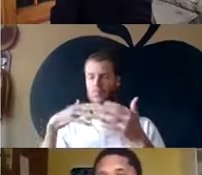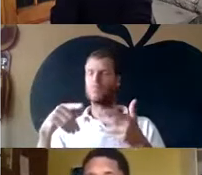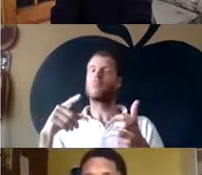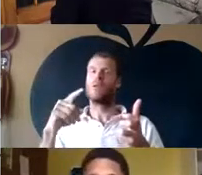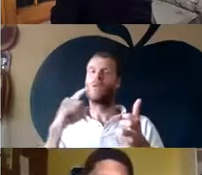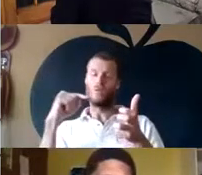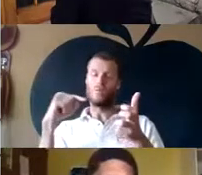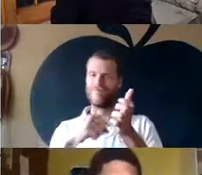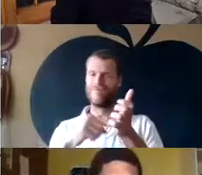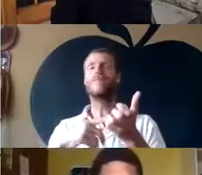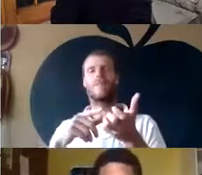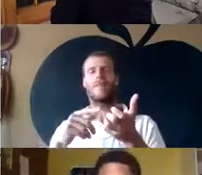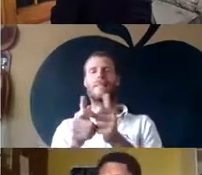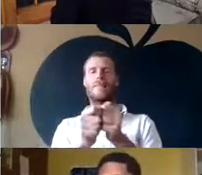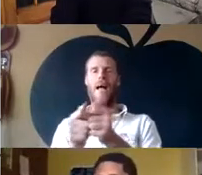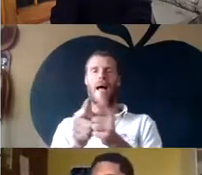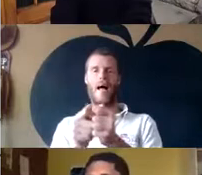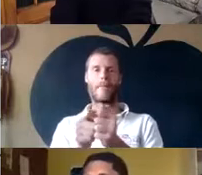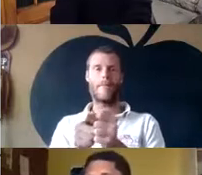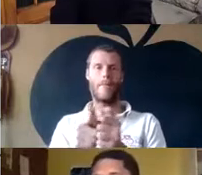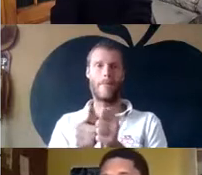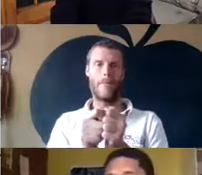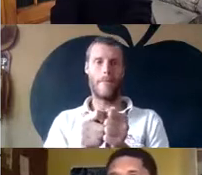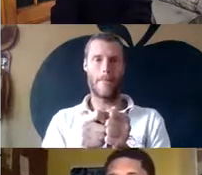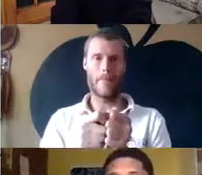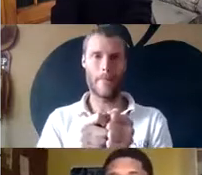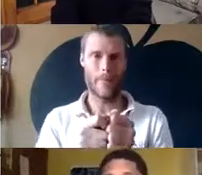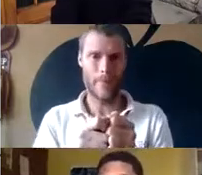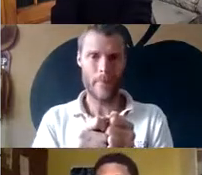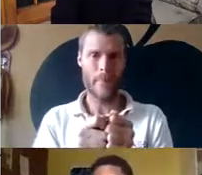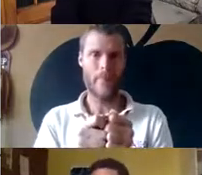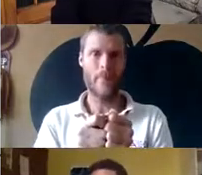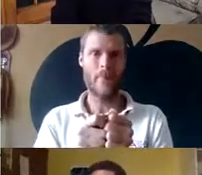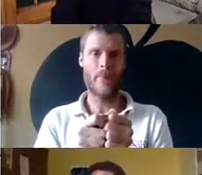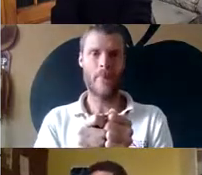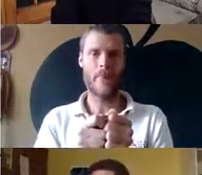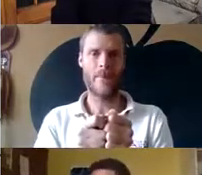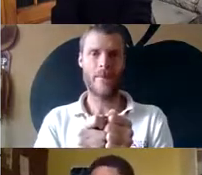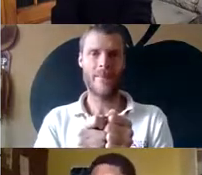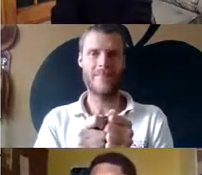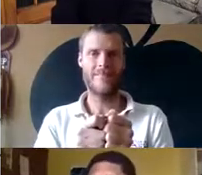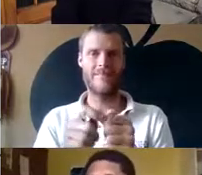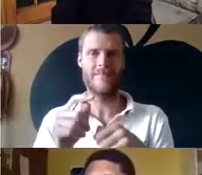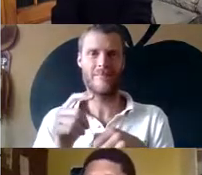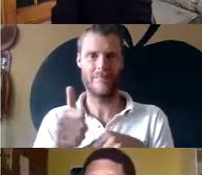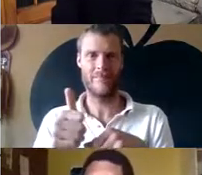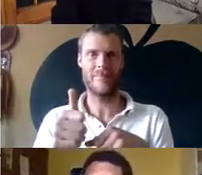use iPad or notes or anything, you can type anything you want as a deaf